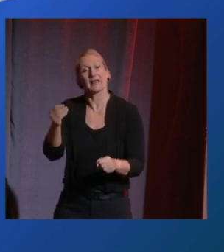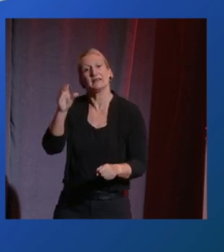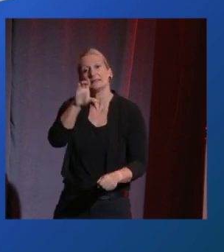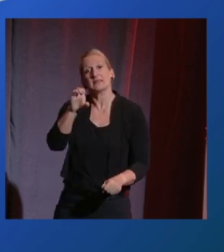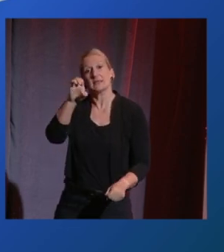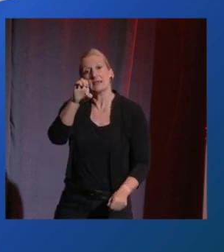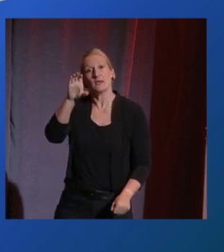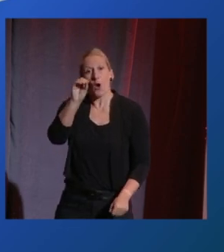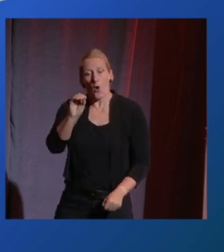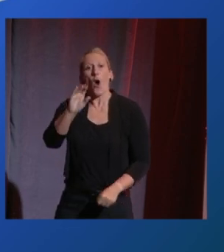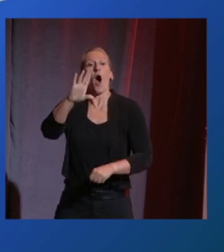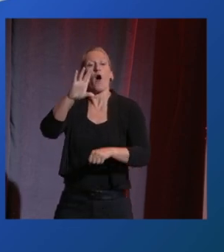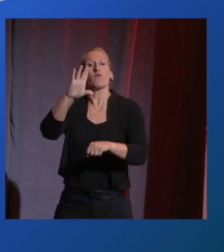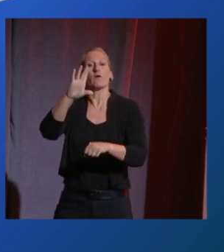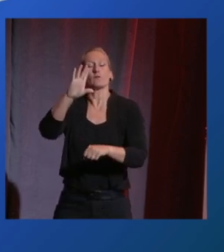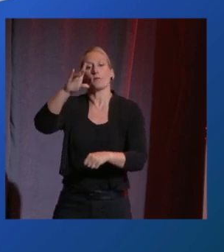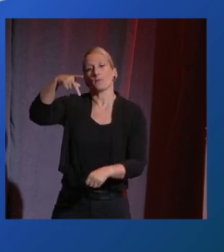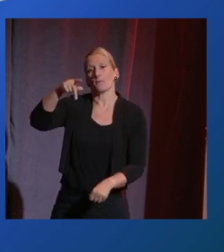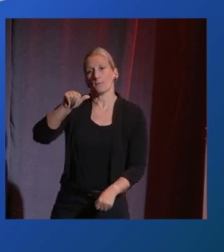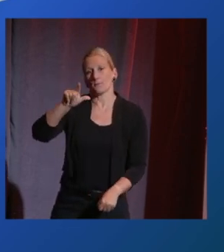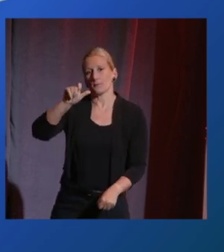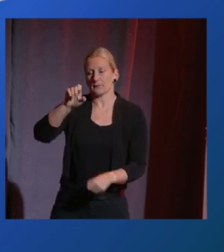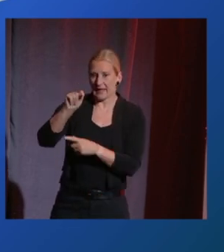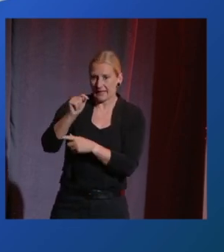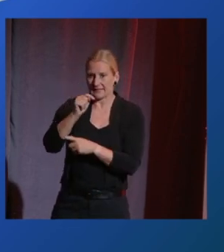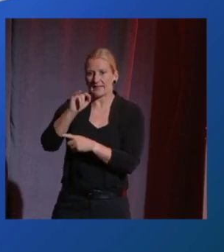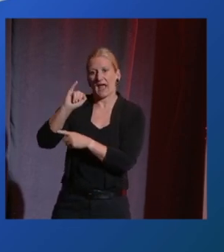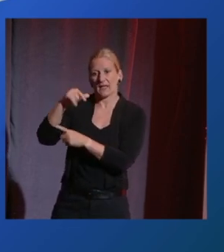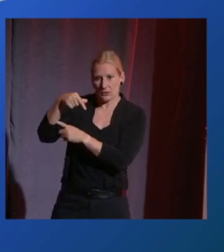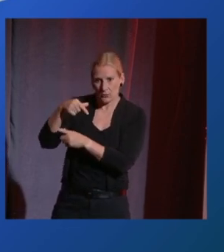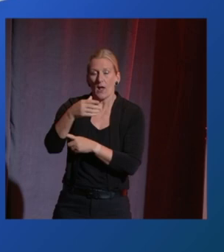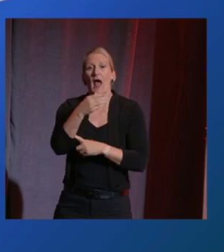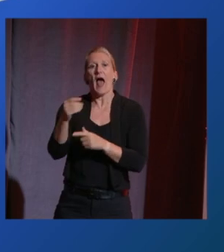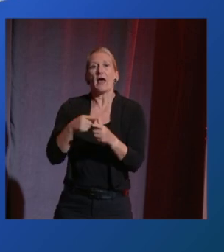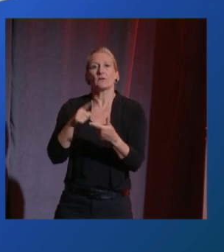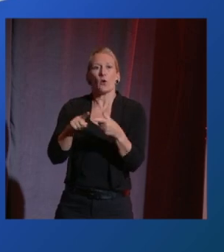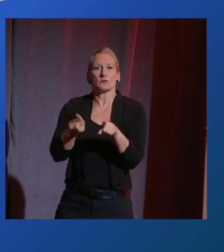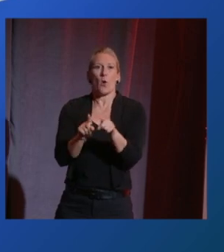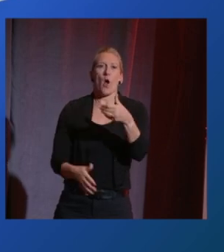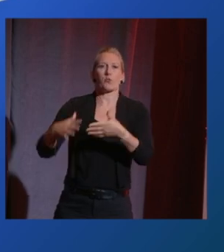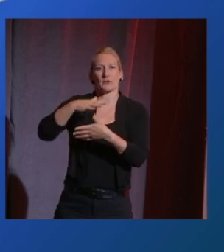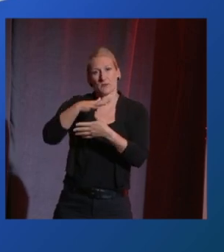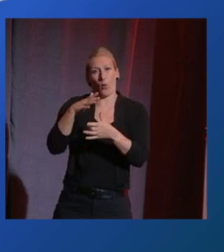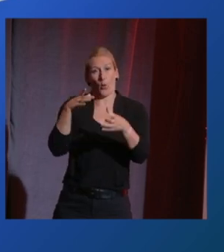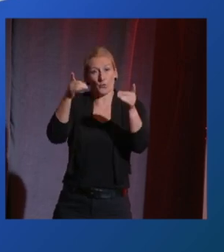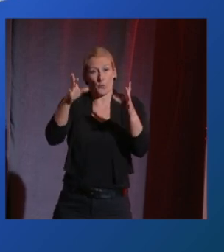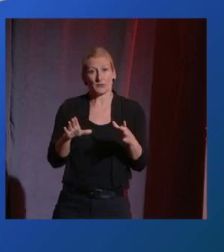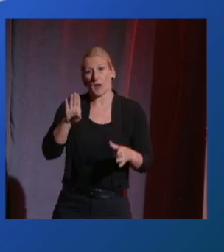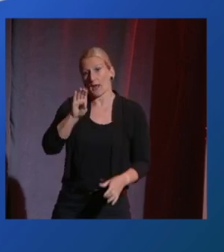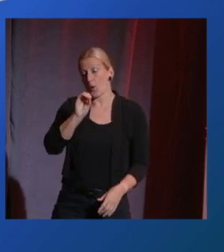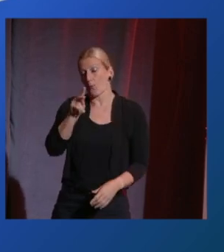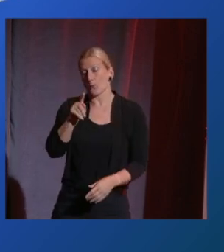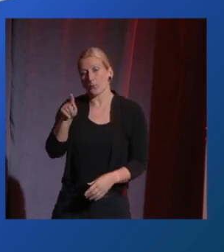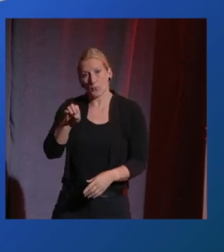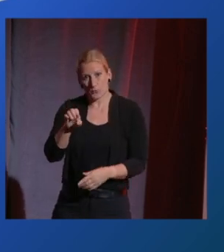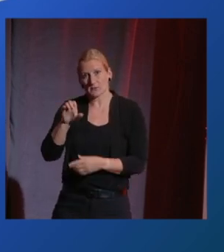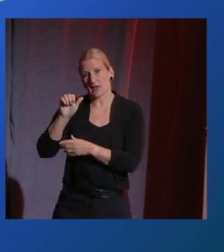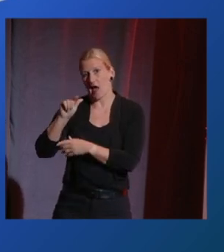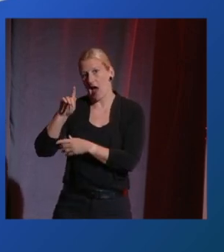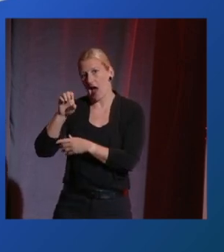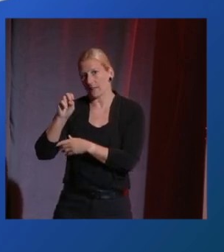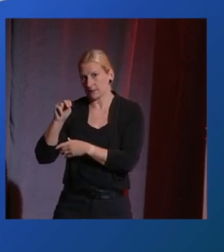of Planet IQ and a principal director at Booze Allen Hamilton in addition she worked for the National